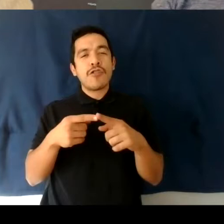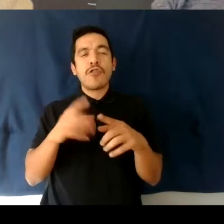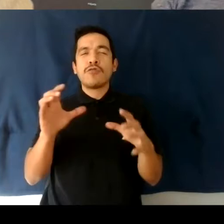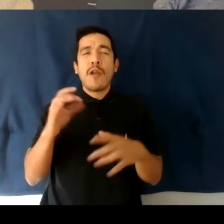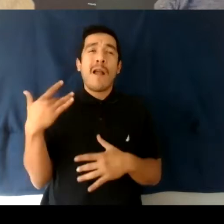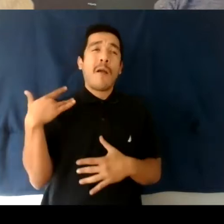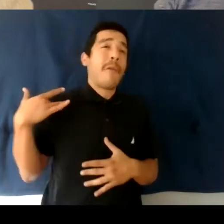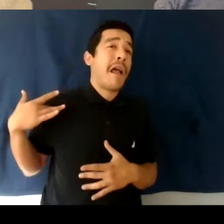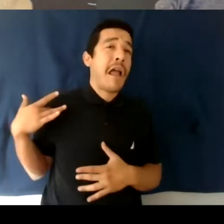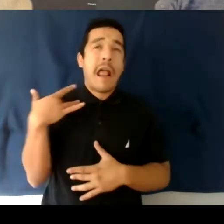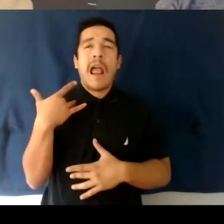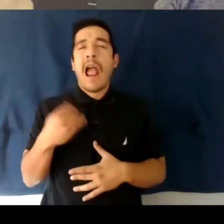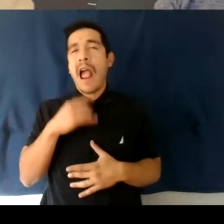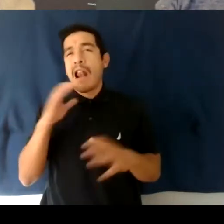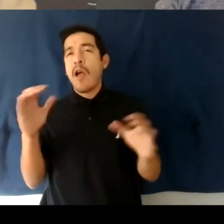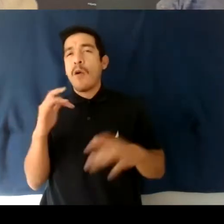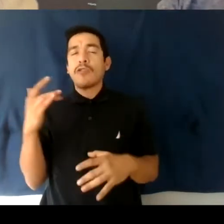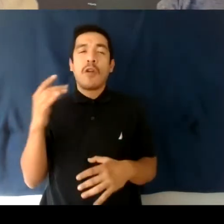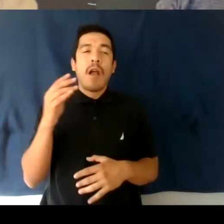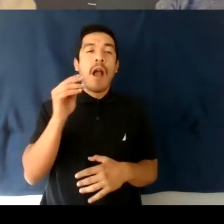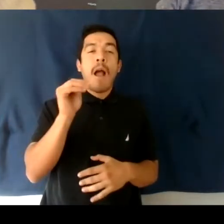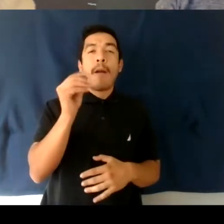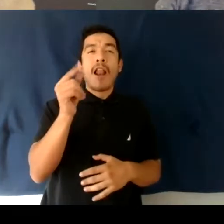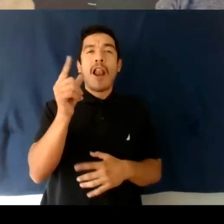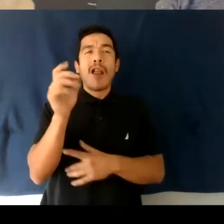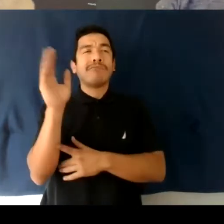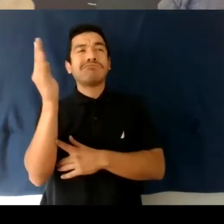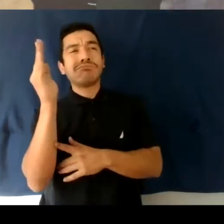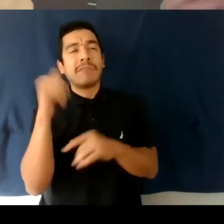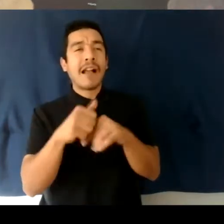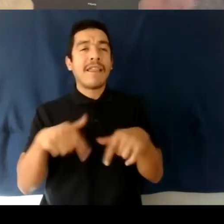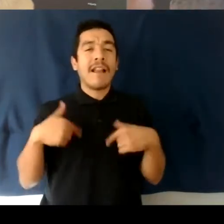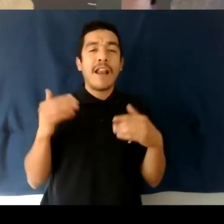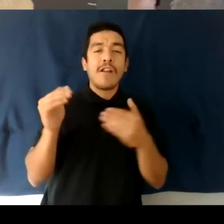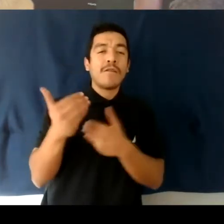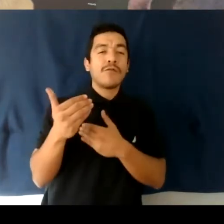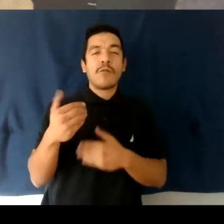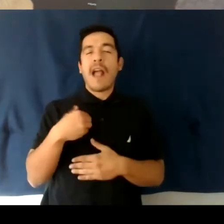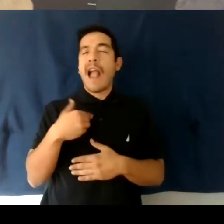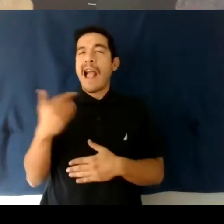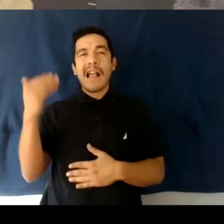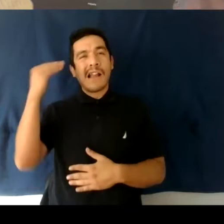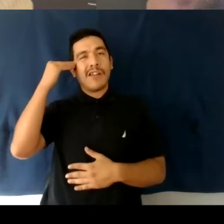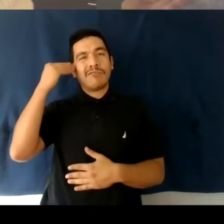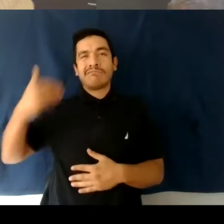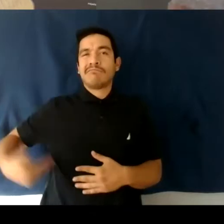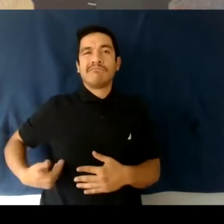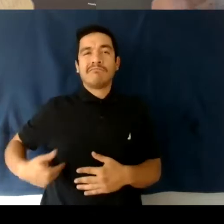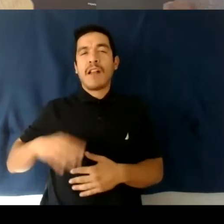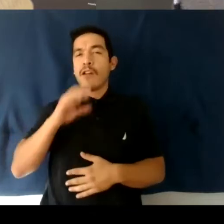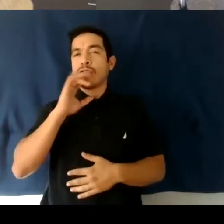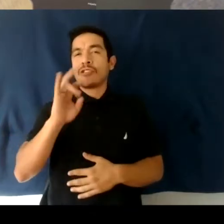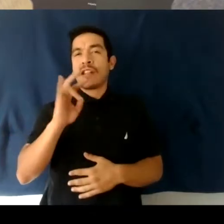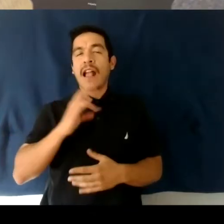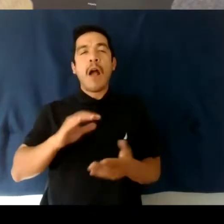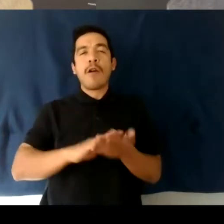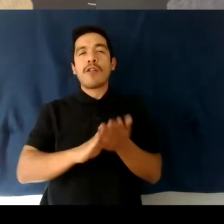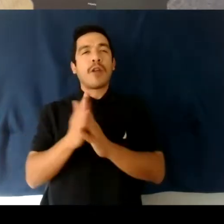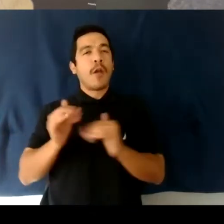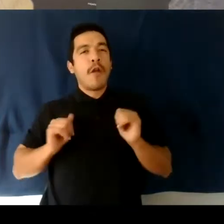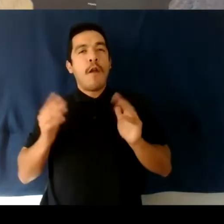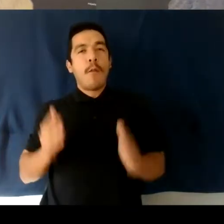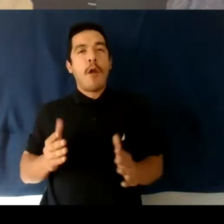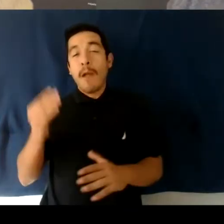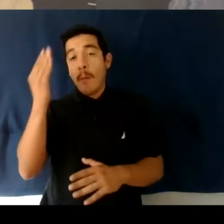modeling, and I would do monologues in the living room. Like I just knew at 7 I wanted to be a performer and be in front